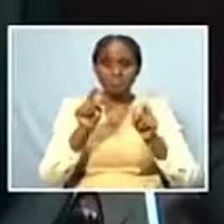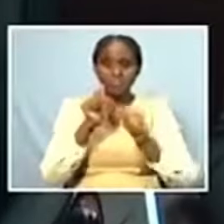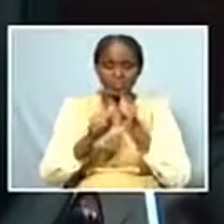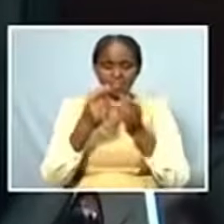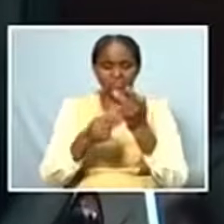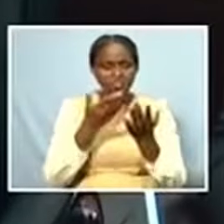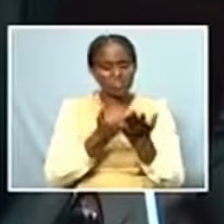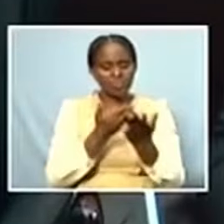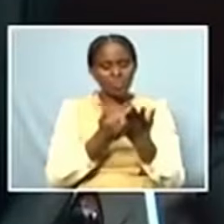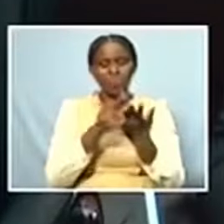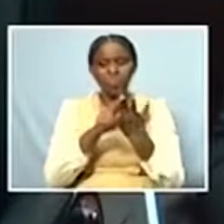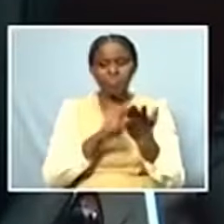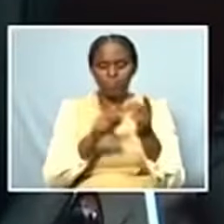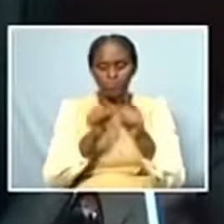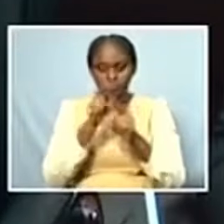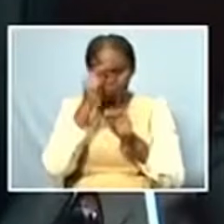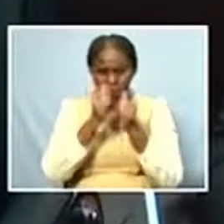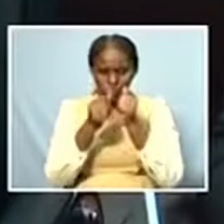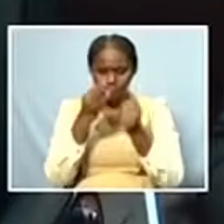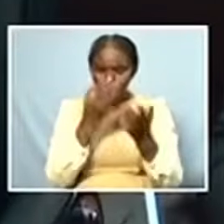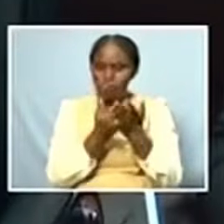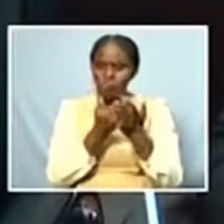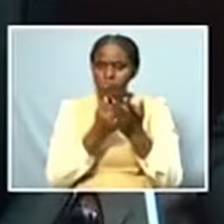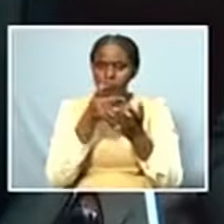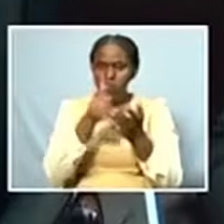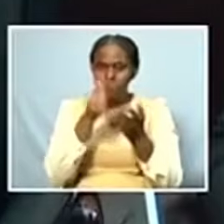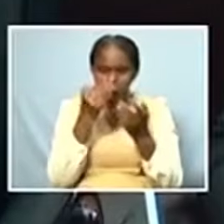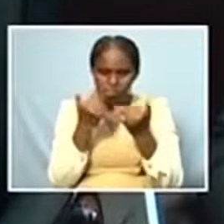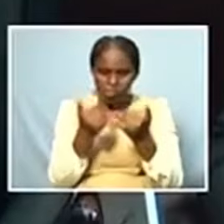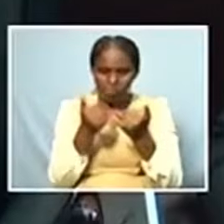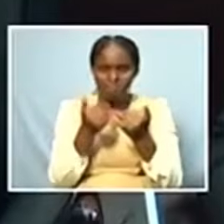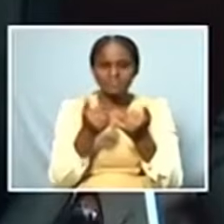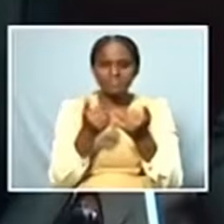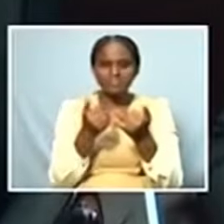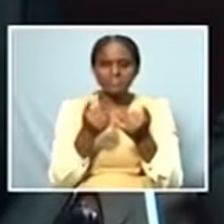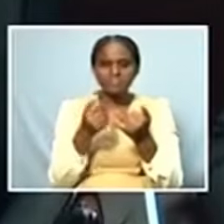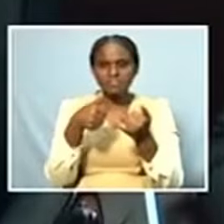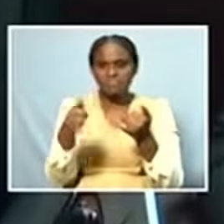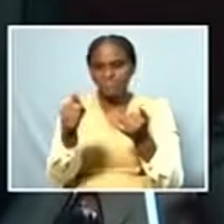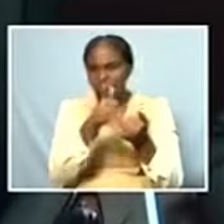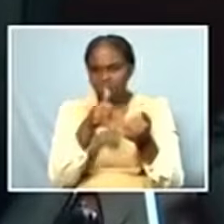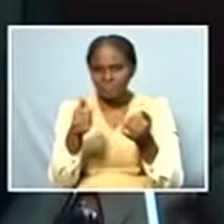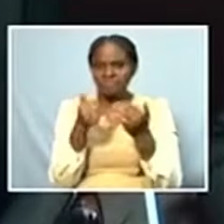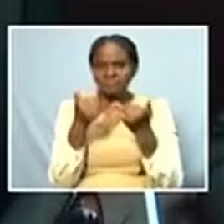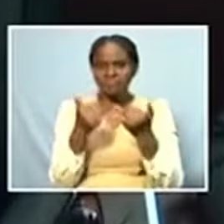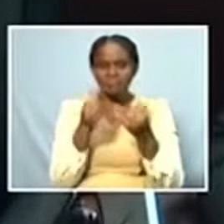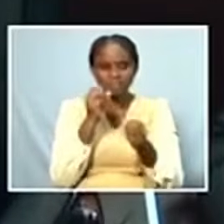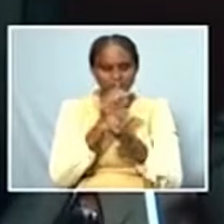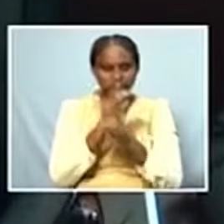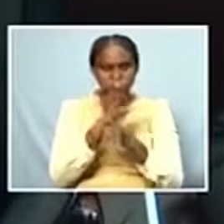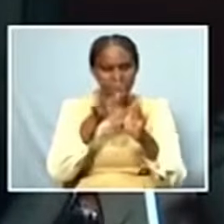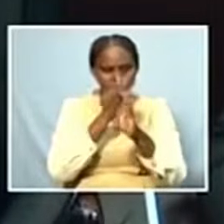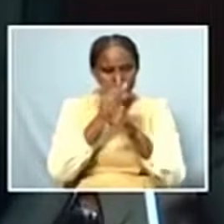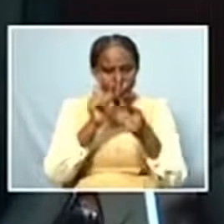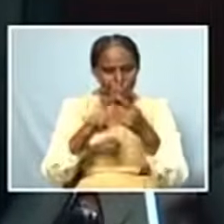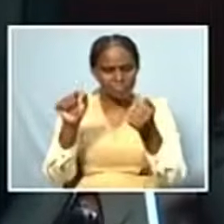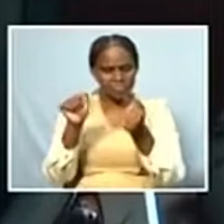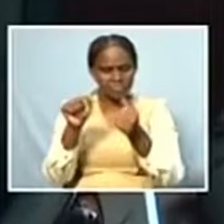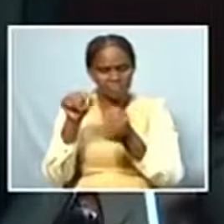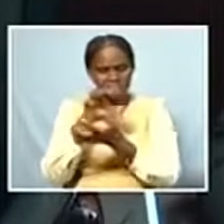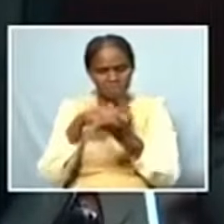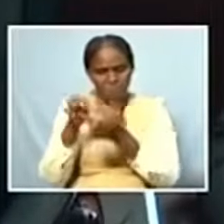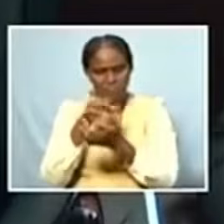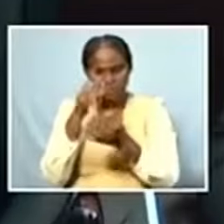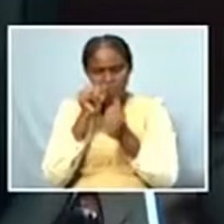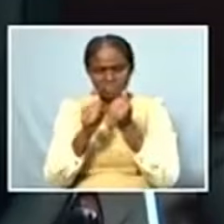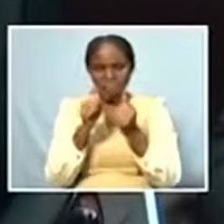on record, and because of that you were heading towards termination because of